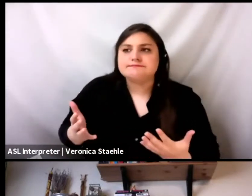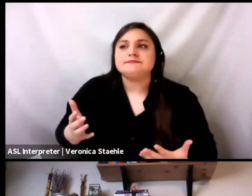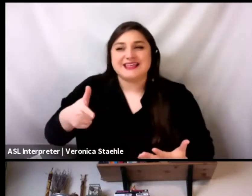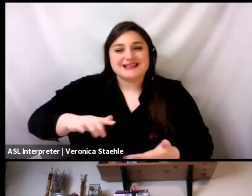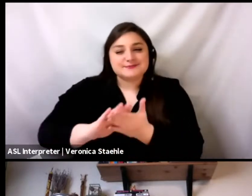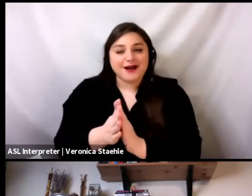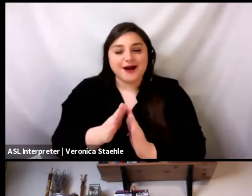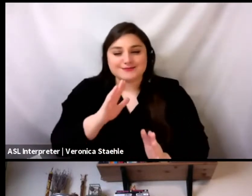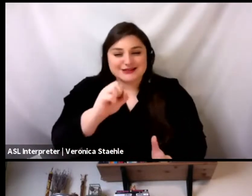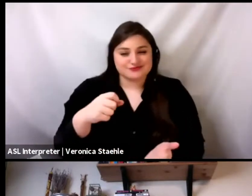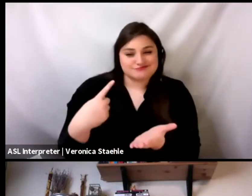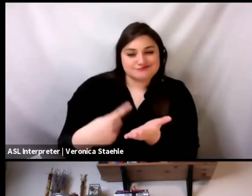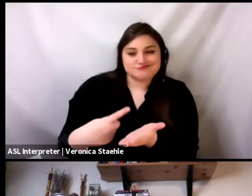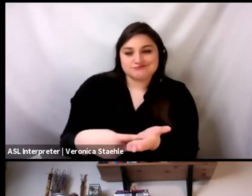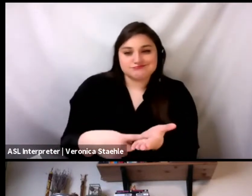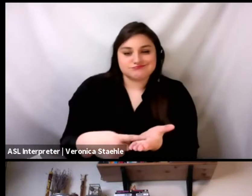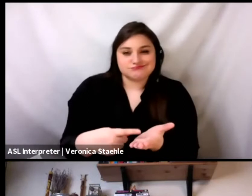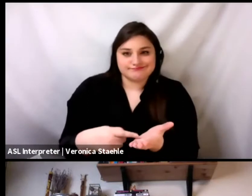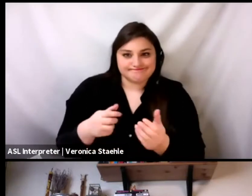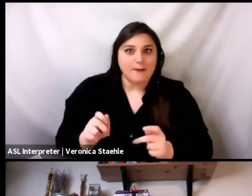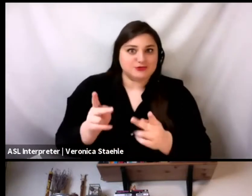me because I